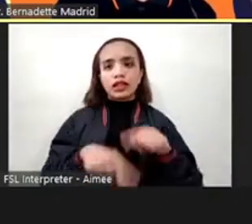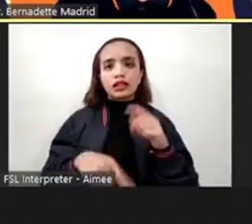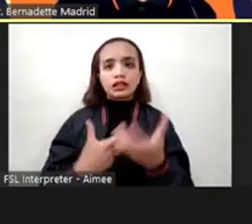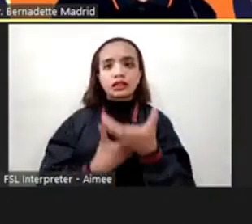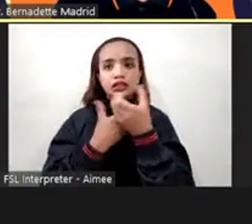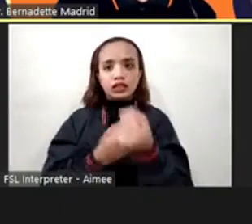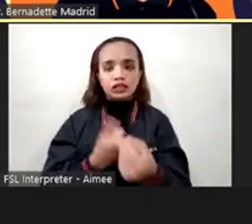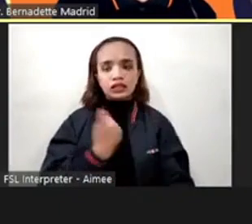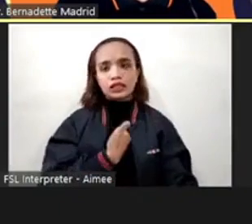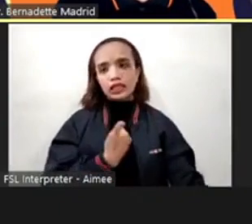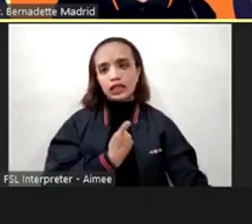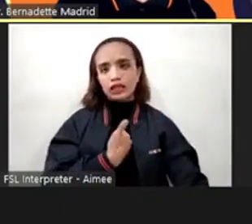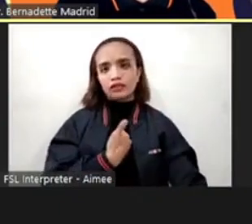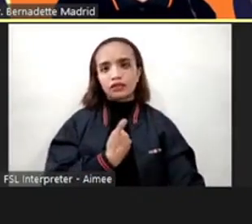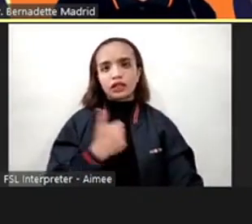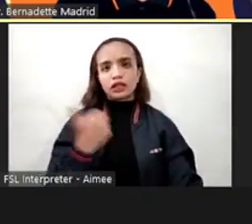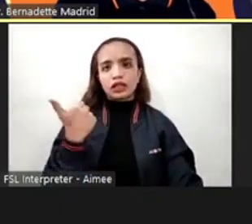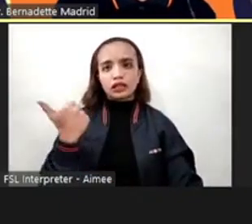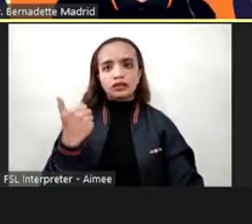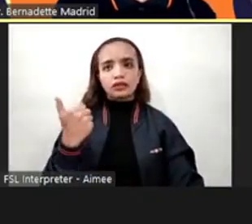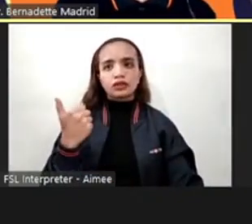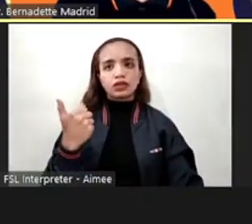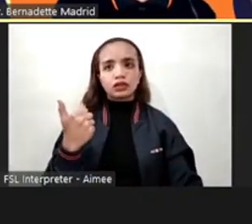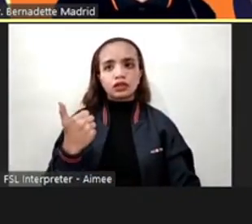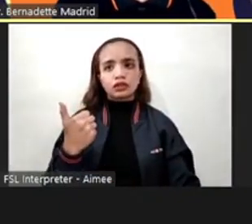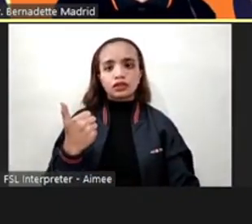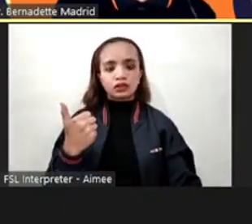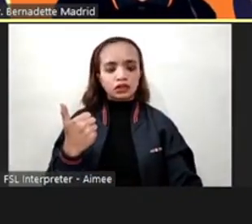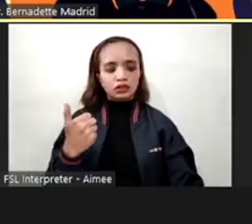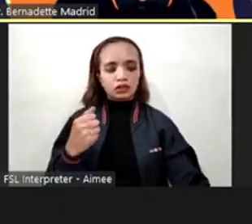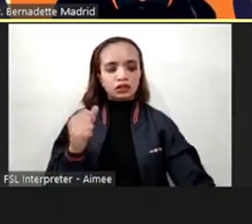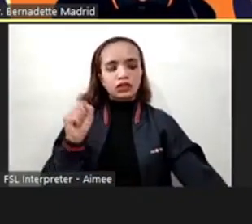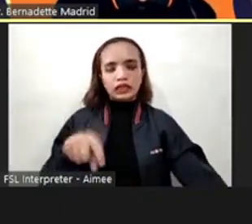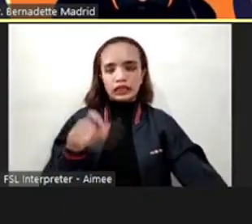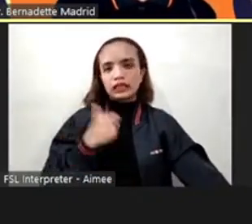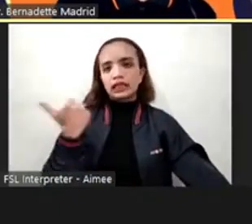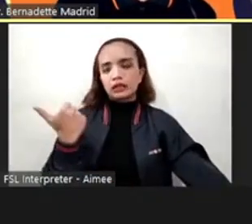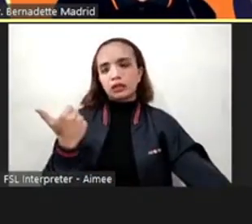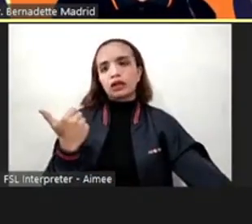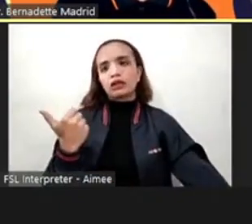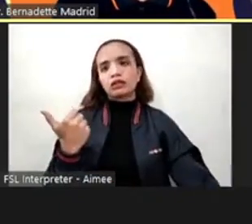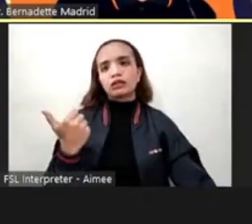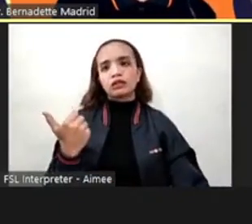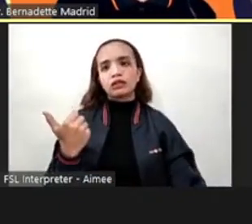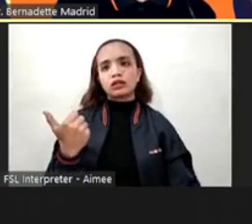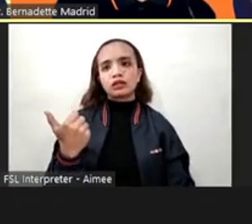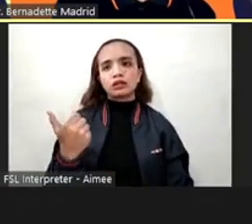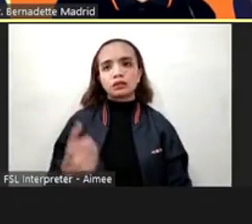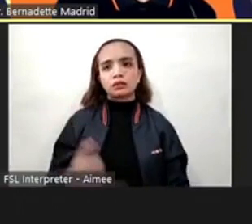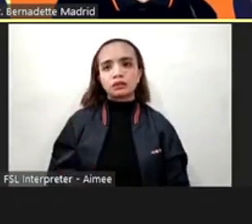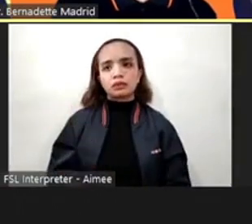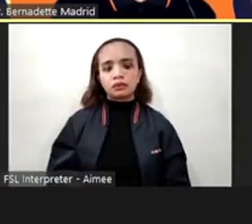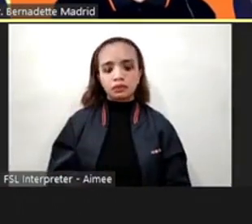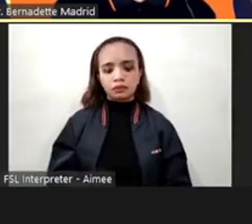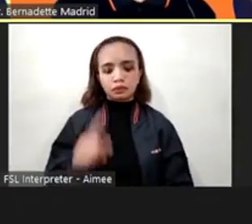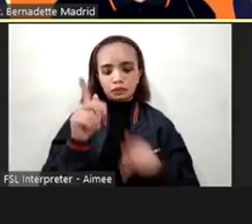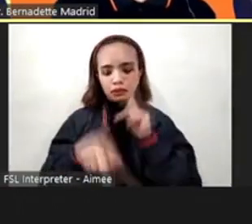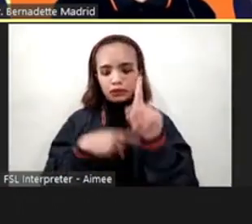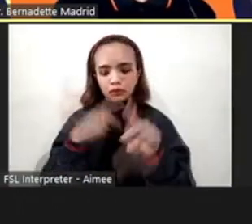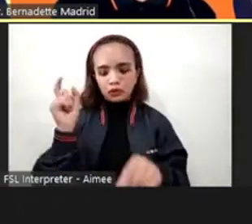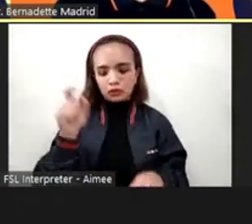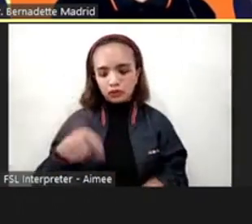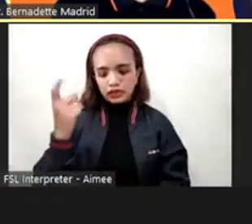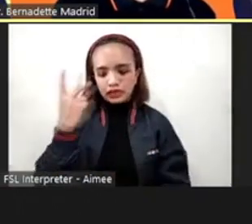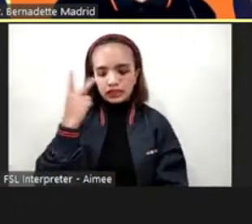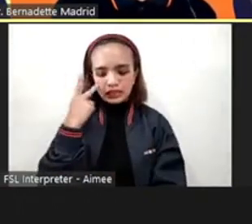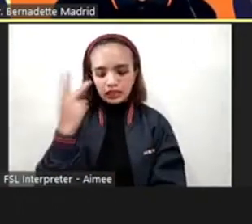our own individual resources. We also need others. And we also should look at each